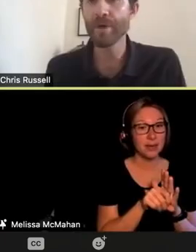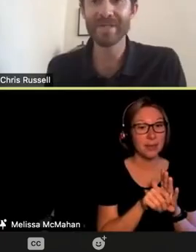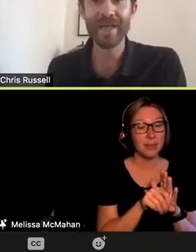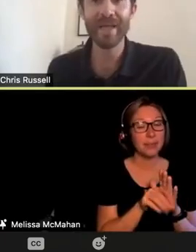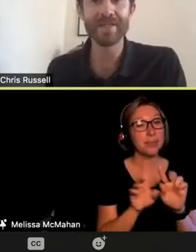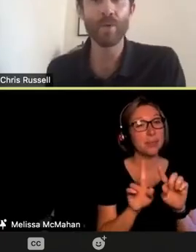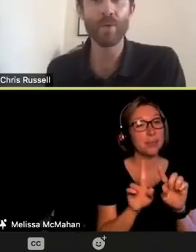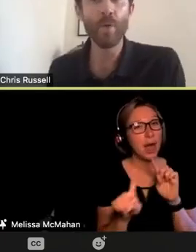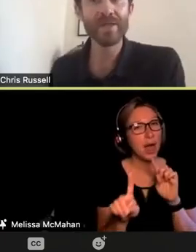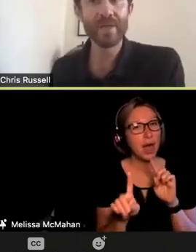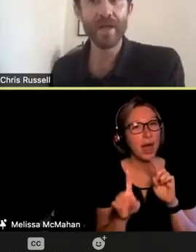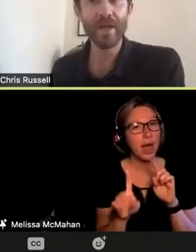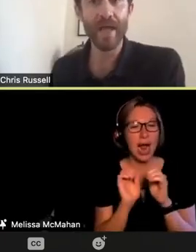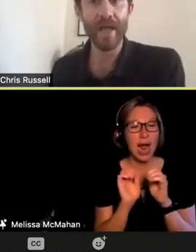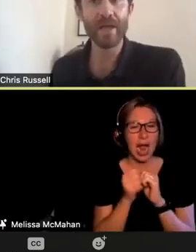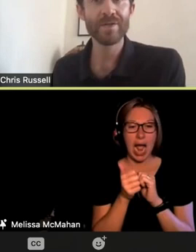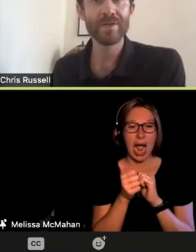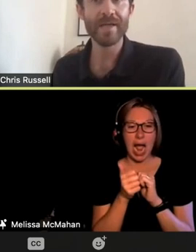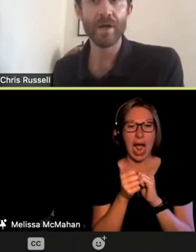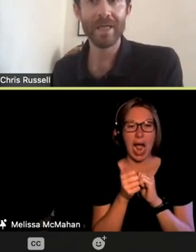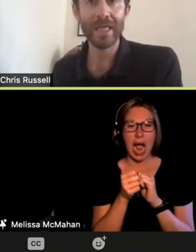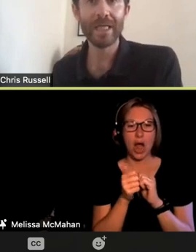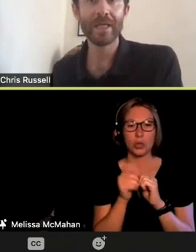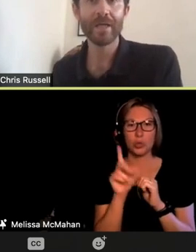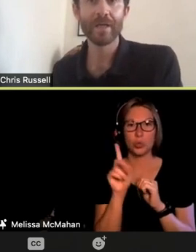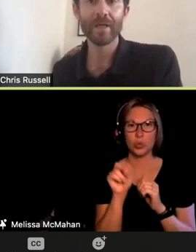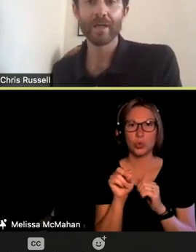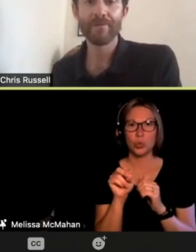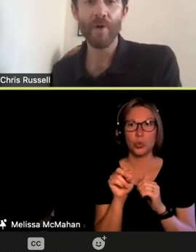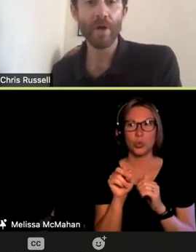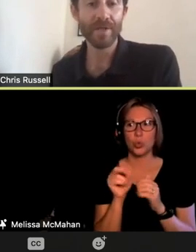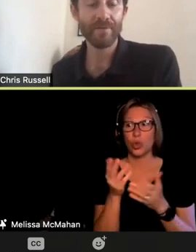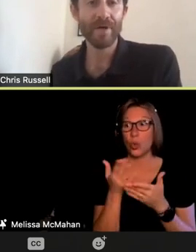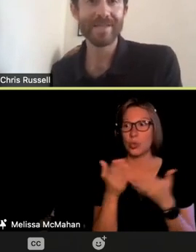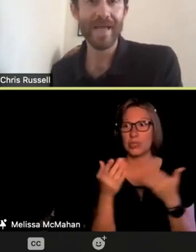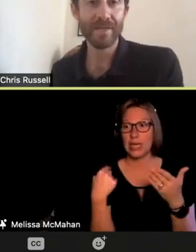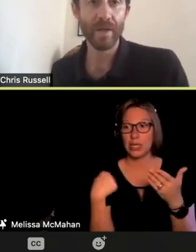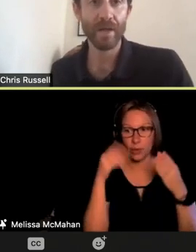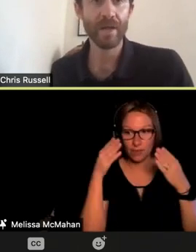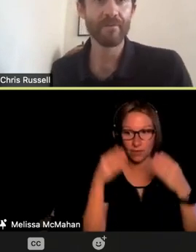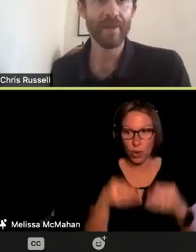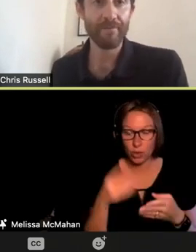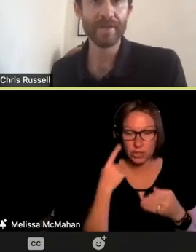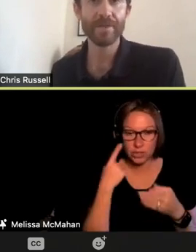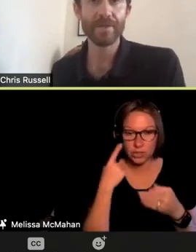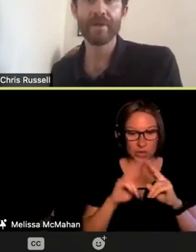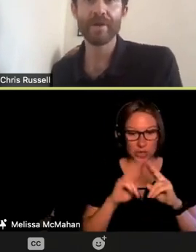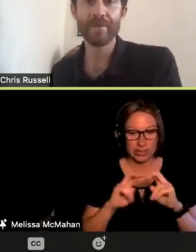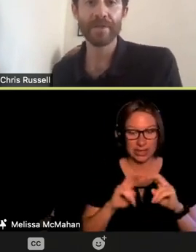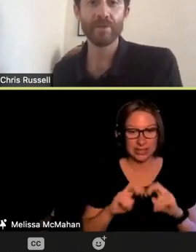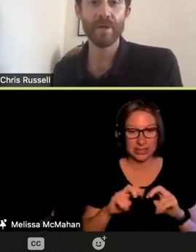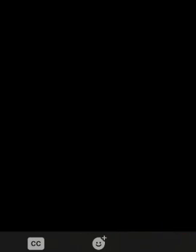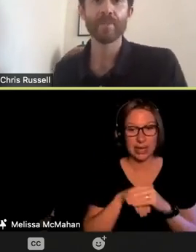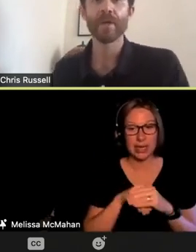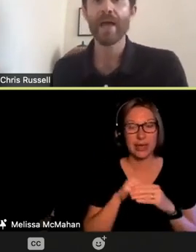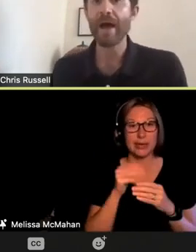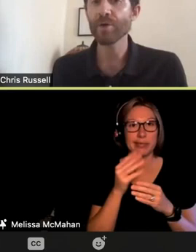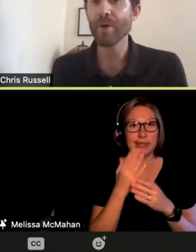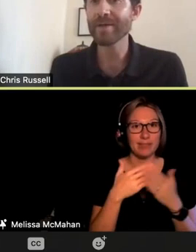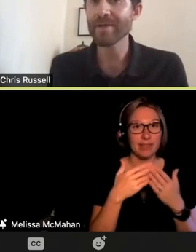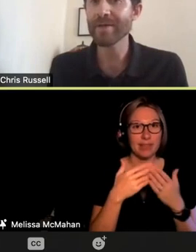do you do those things that we always think of and use as our key focus for assessment in late phase 2 and phase